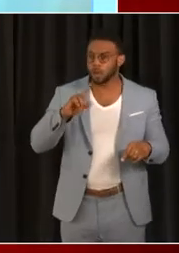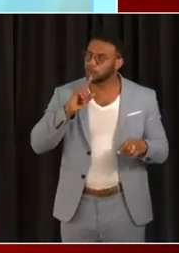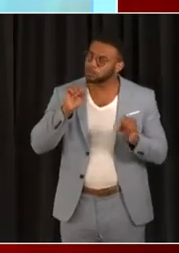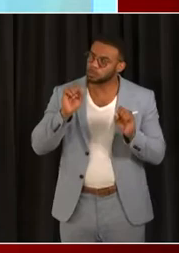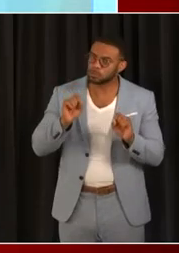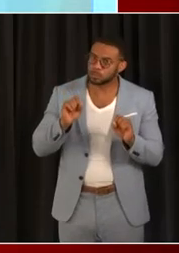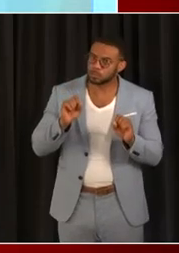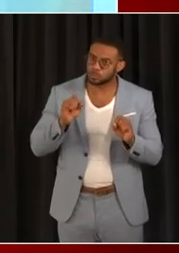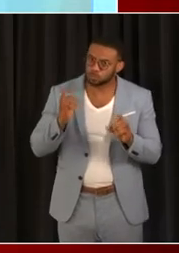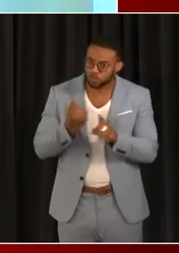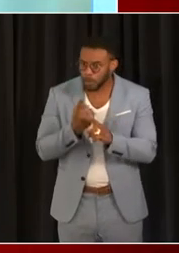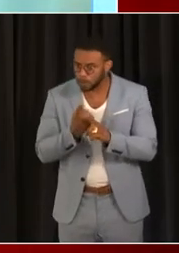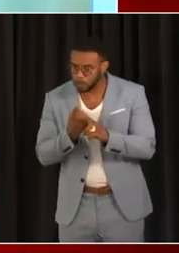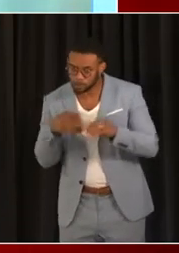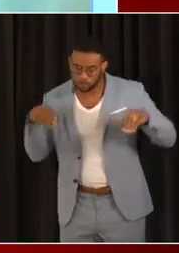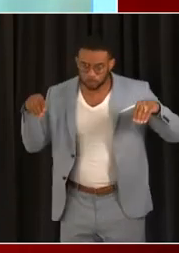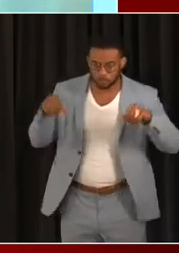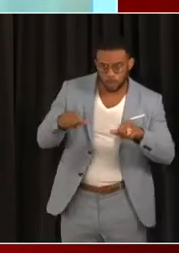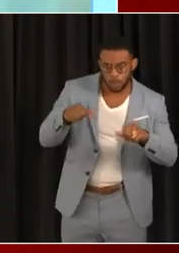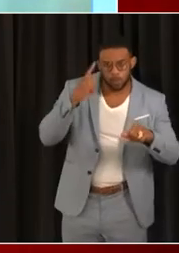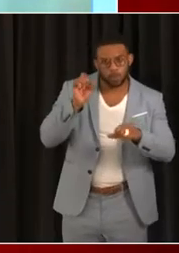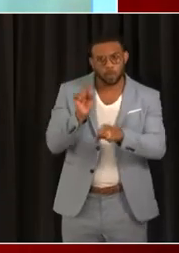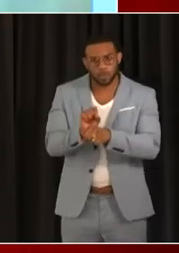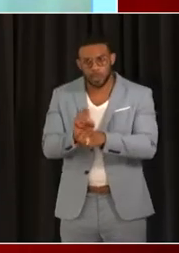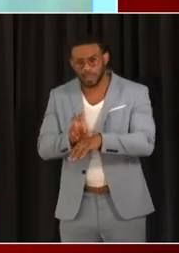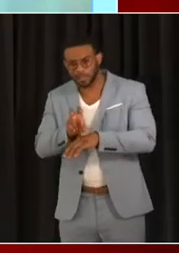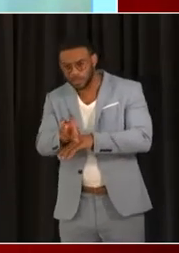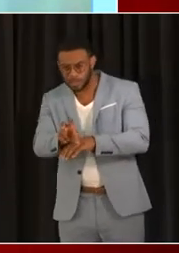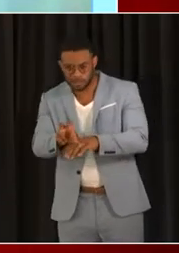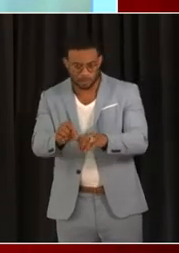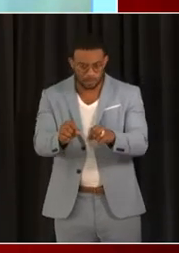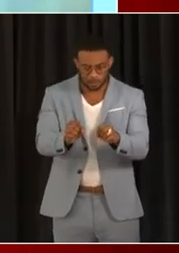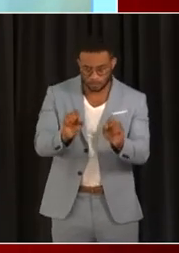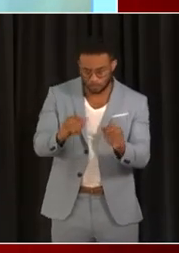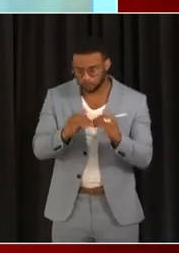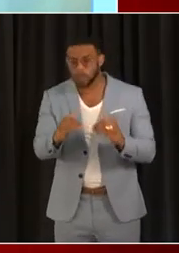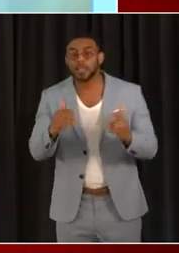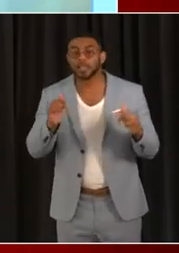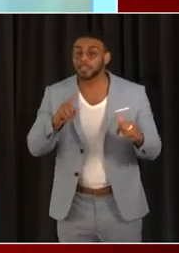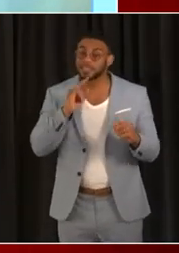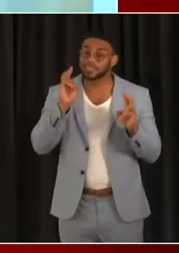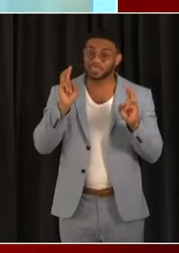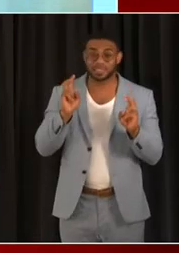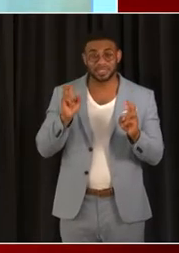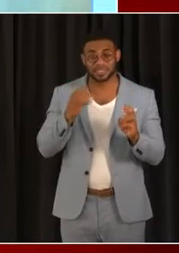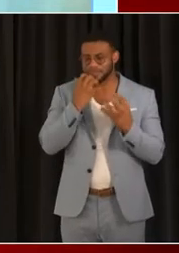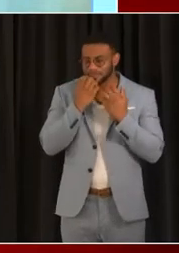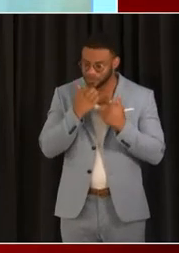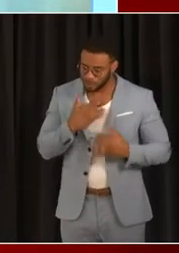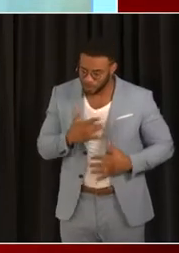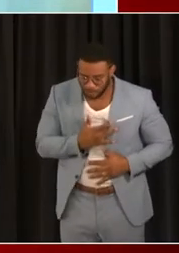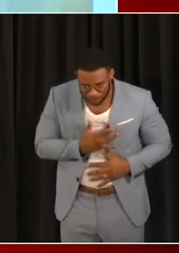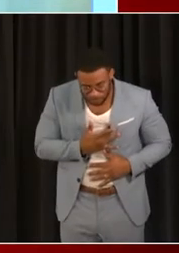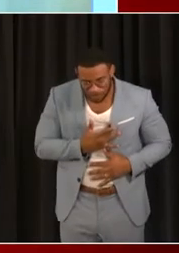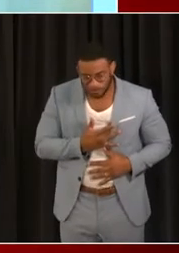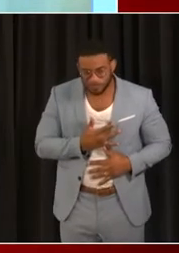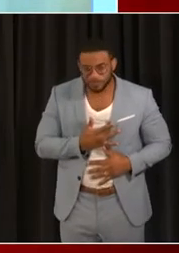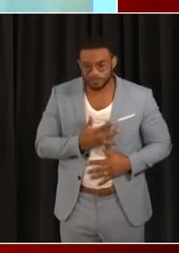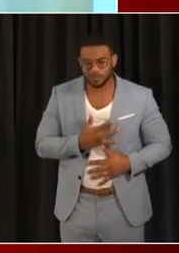are properly compensated and invested in. But this is an issue that's near and dear to my